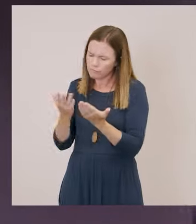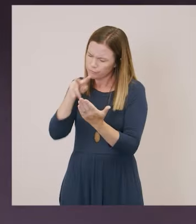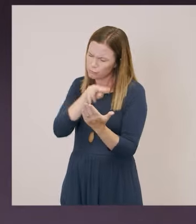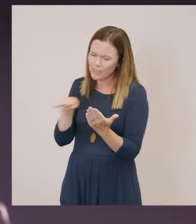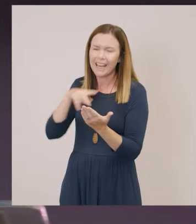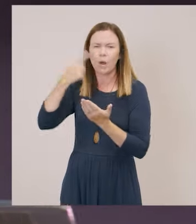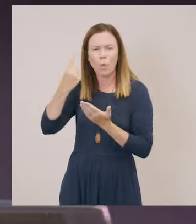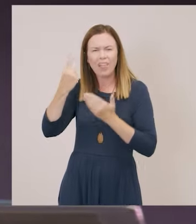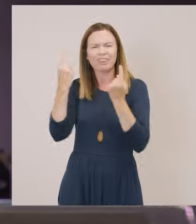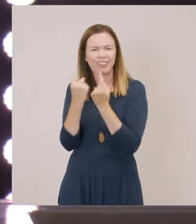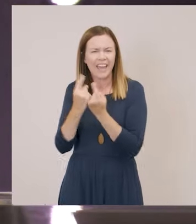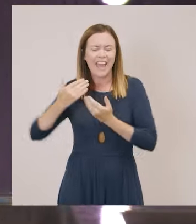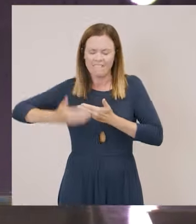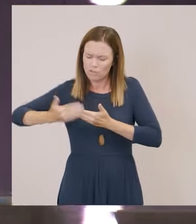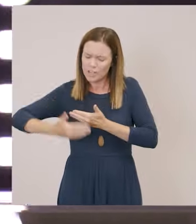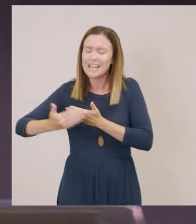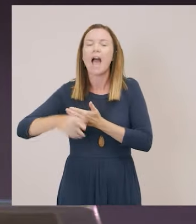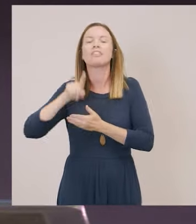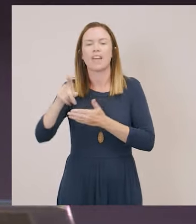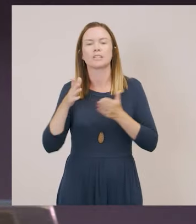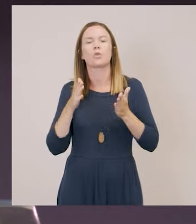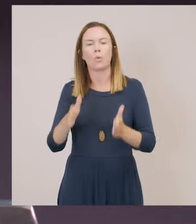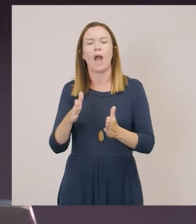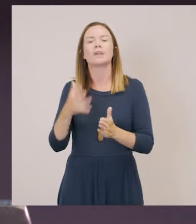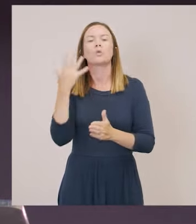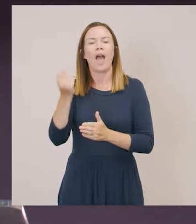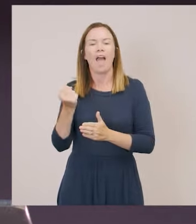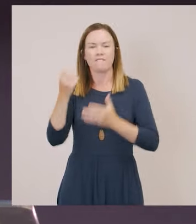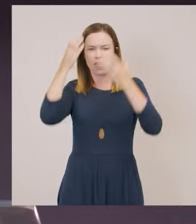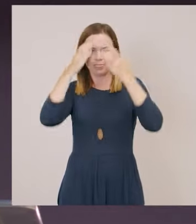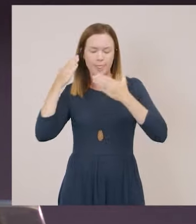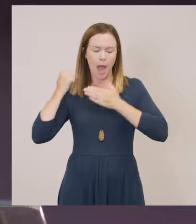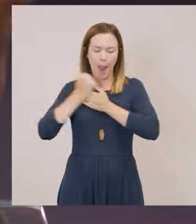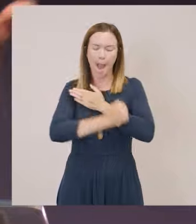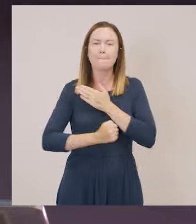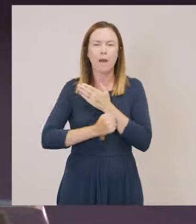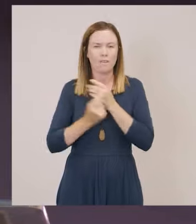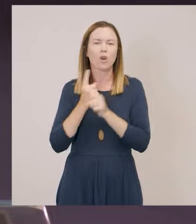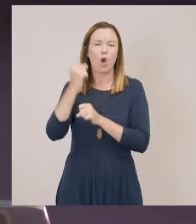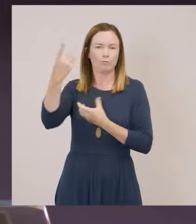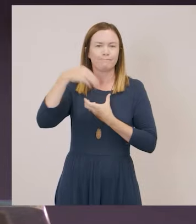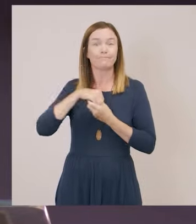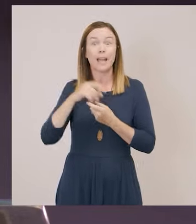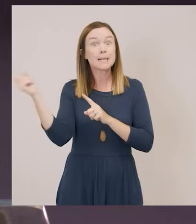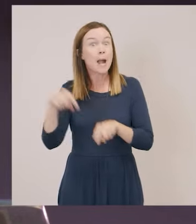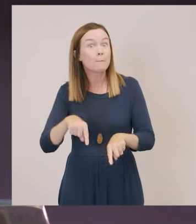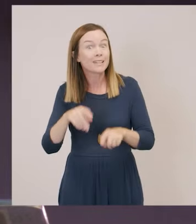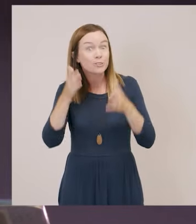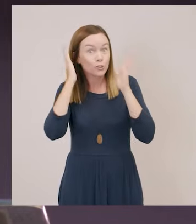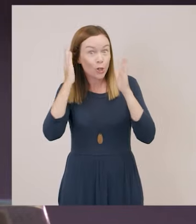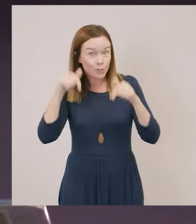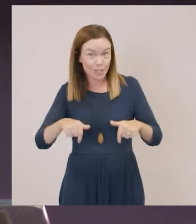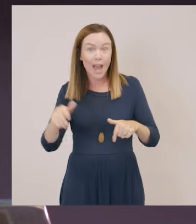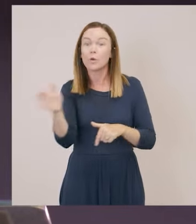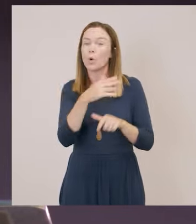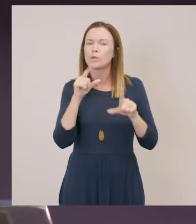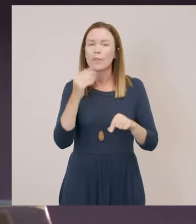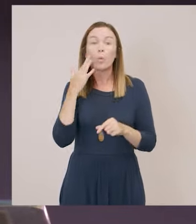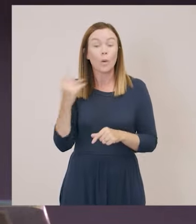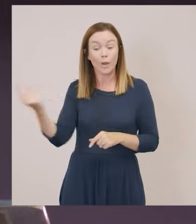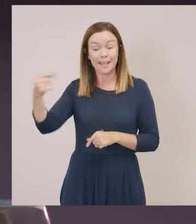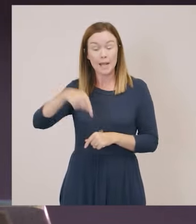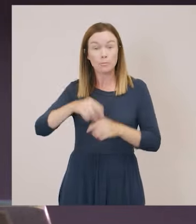every day is a way to apply the armor of God in your life. Coming to church, you're all doing that today. When we come to church,